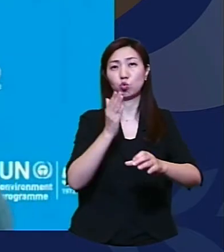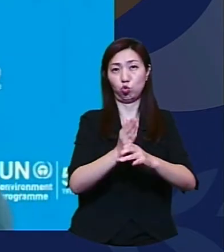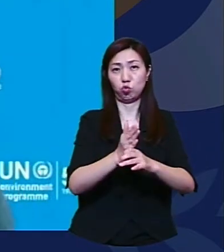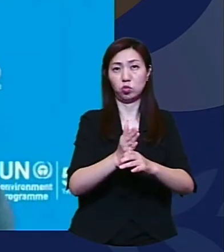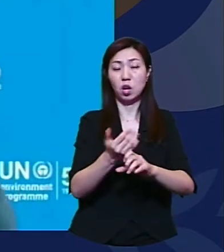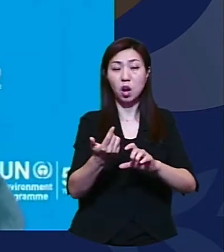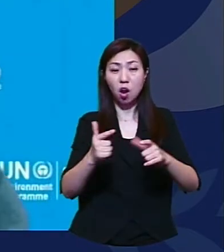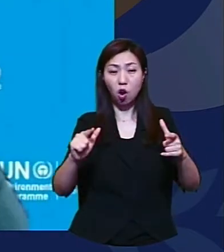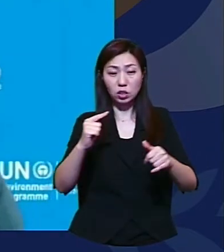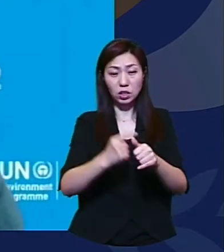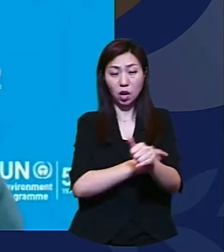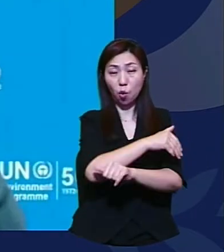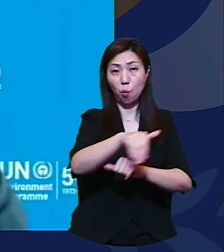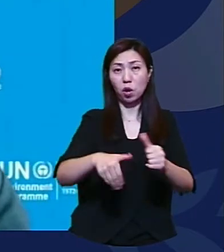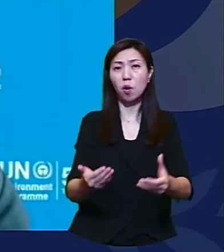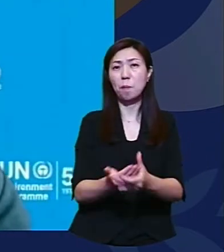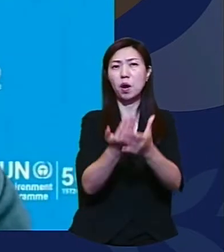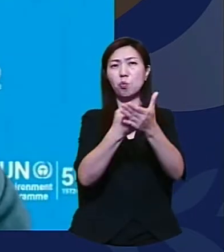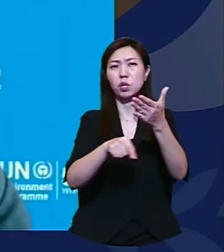for planet,